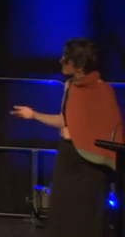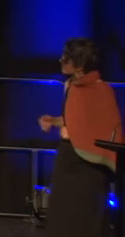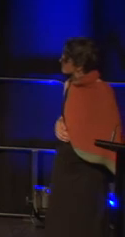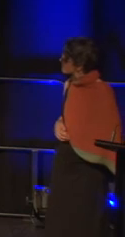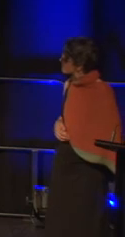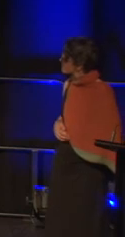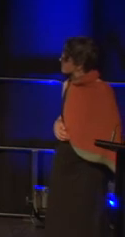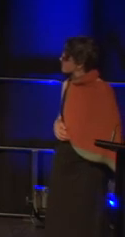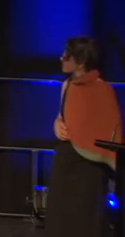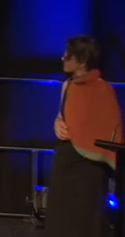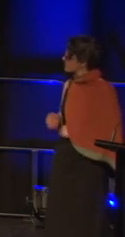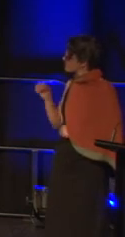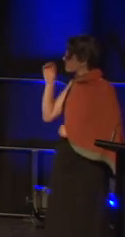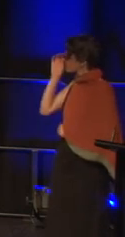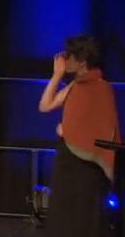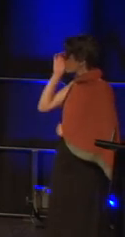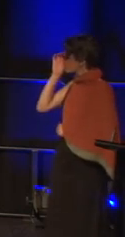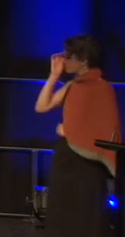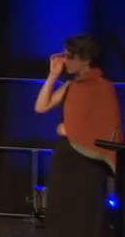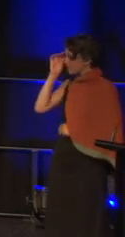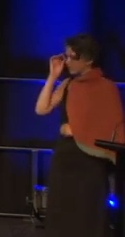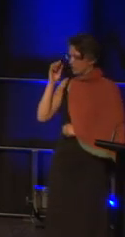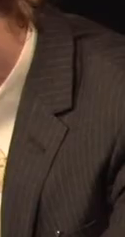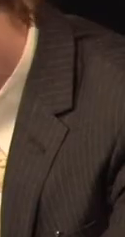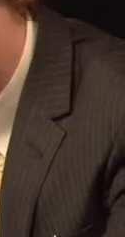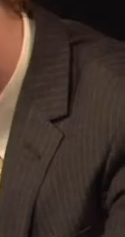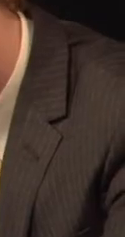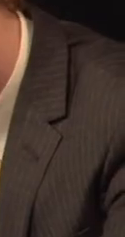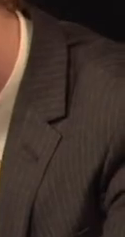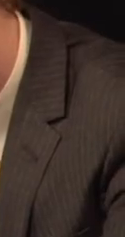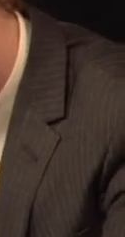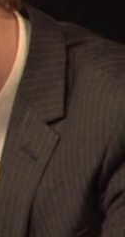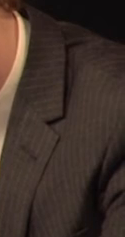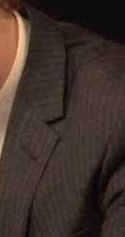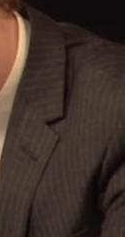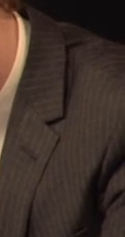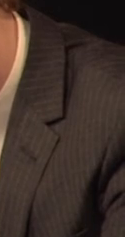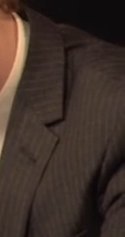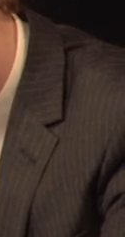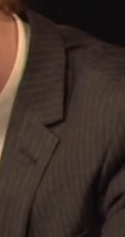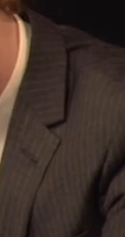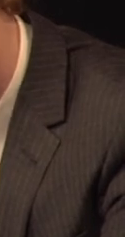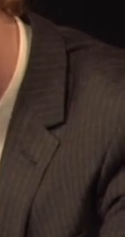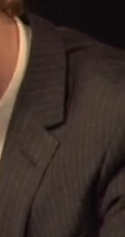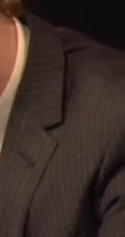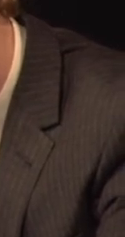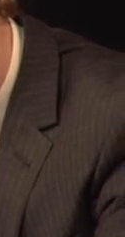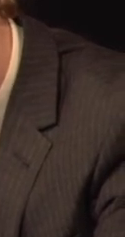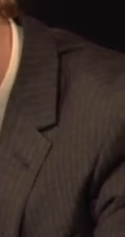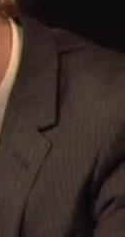The position of my party is that it ought not to be a decision taken by